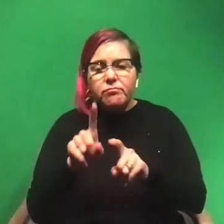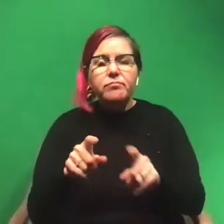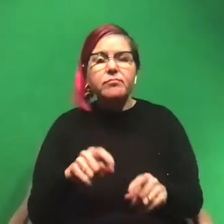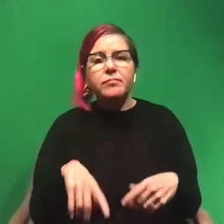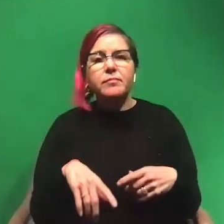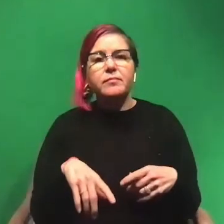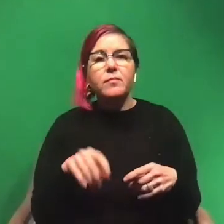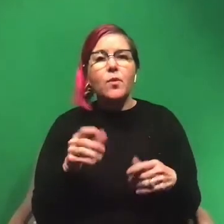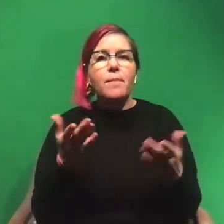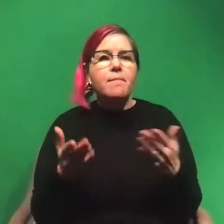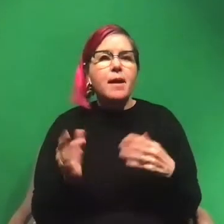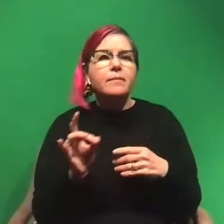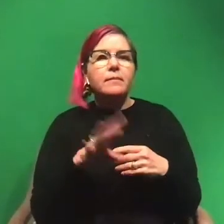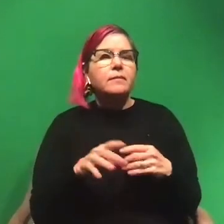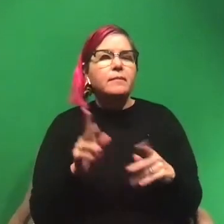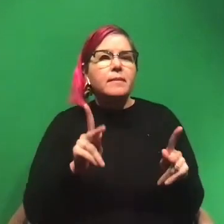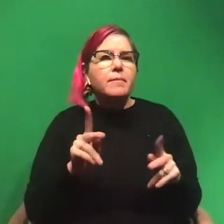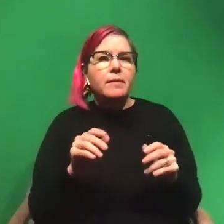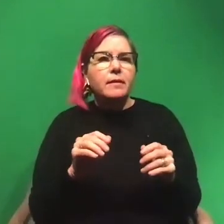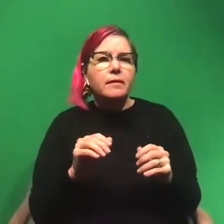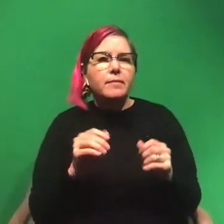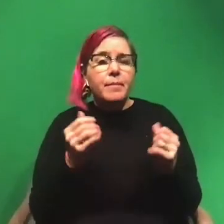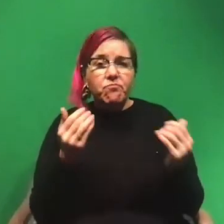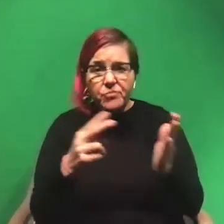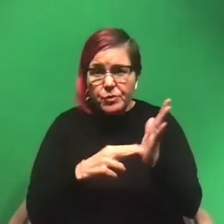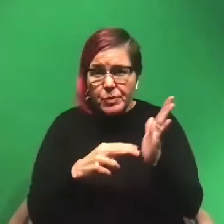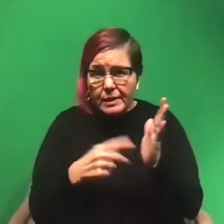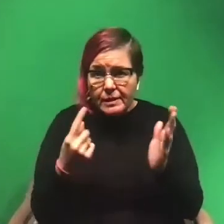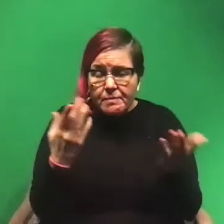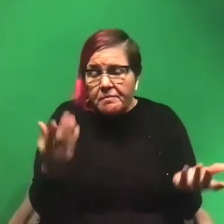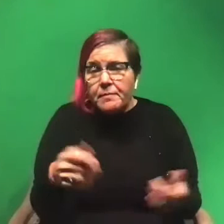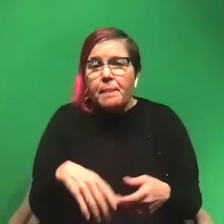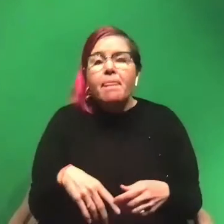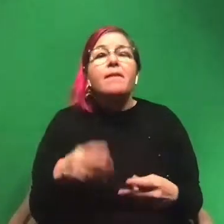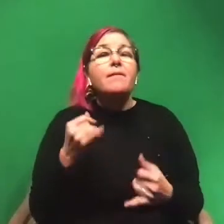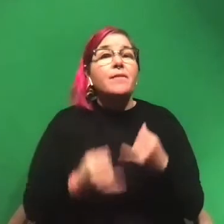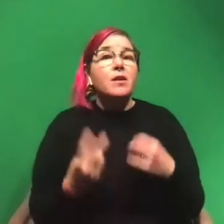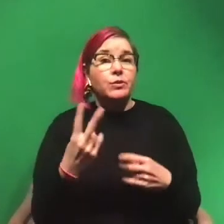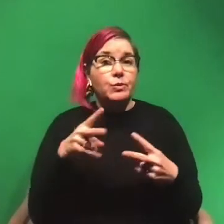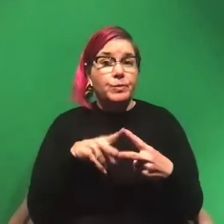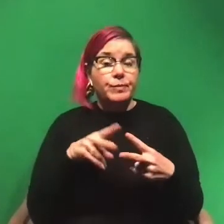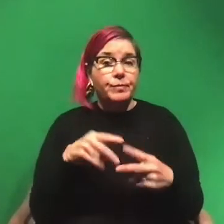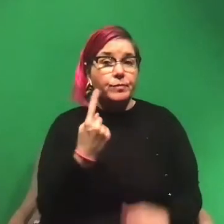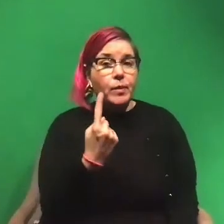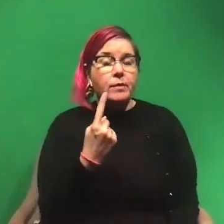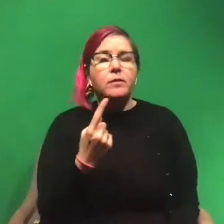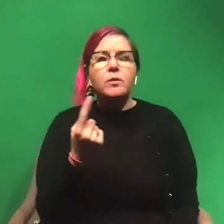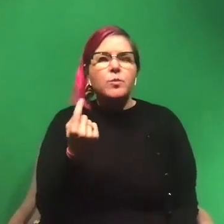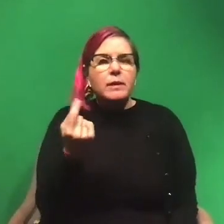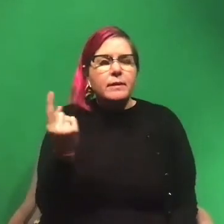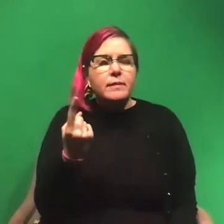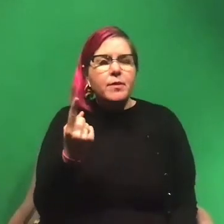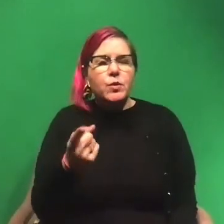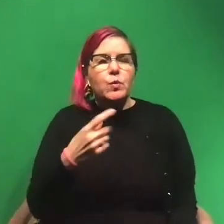maybe you can give some suggestions of people, maybe things they can read or something. But your final two questions are, one, what is something that you